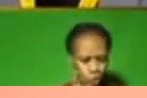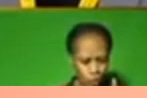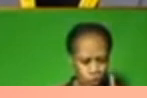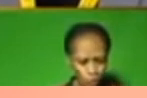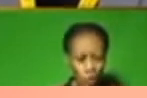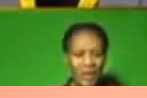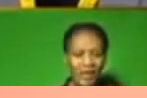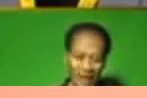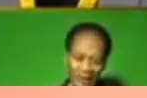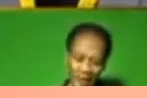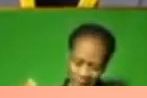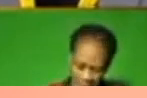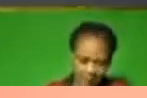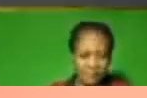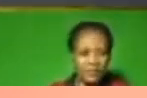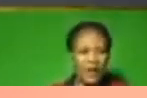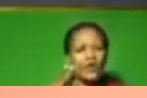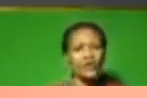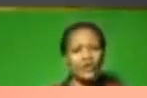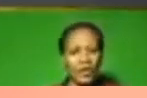needing safe toilets.